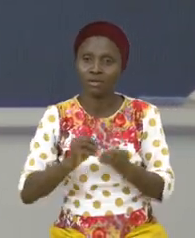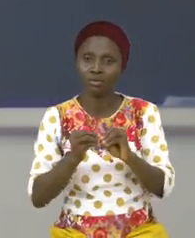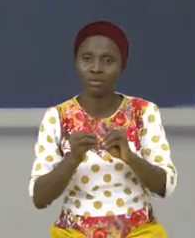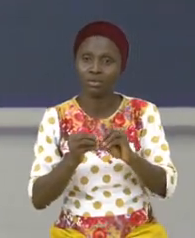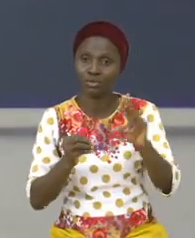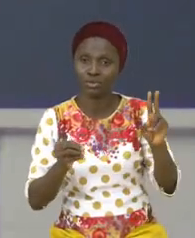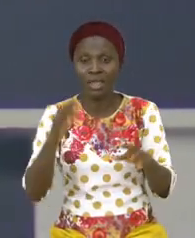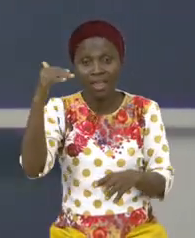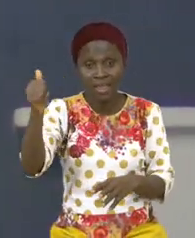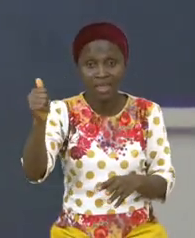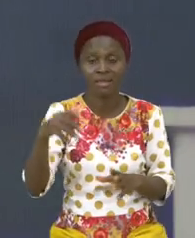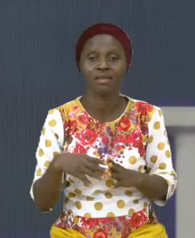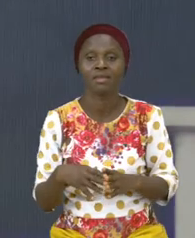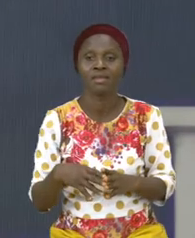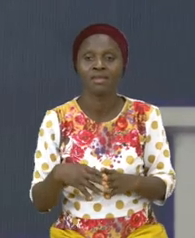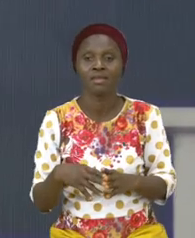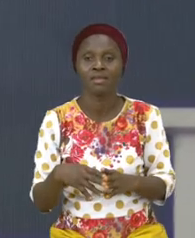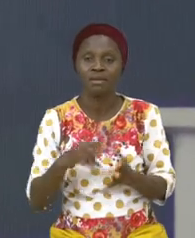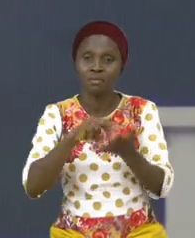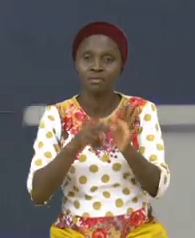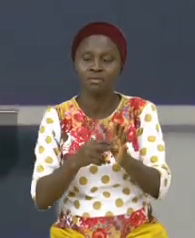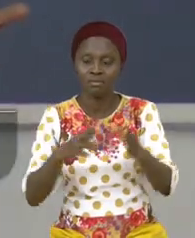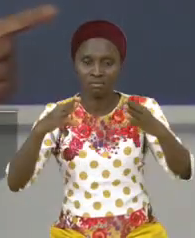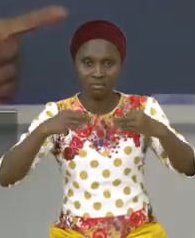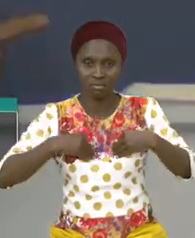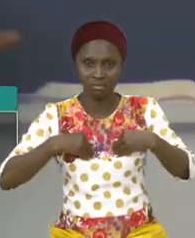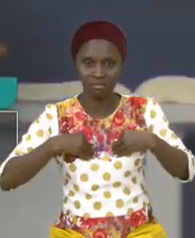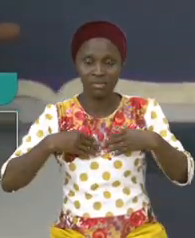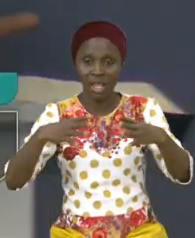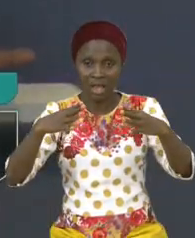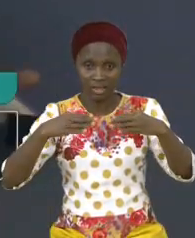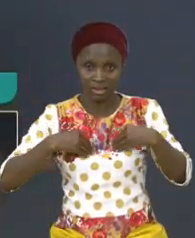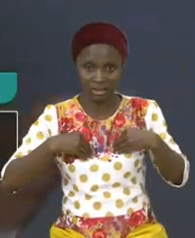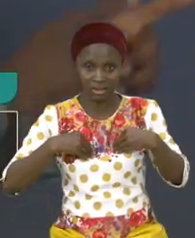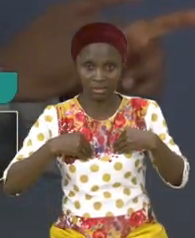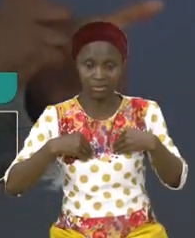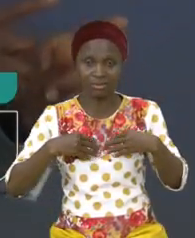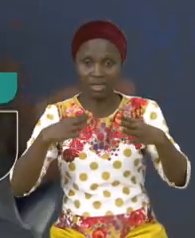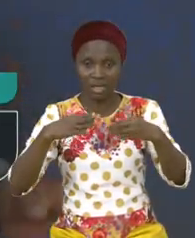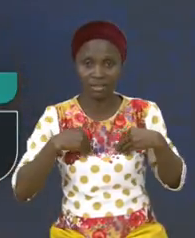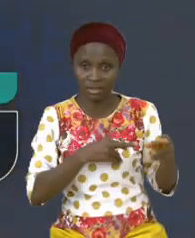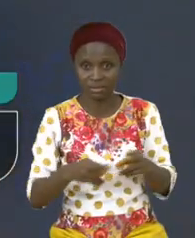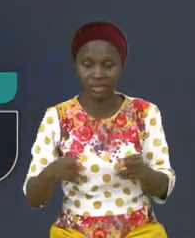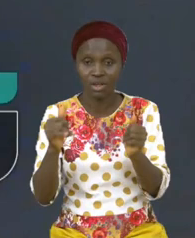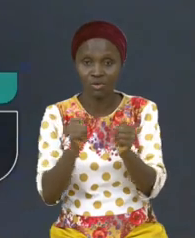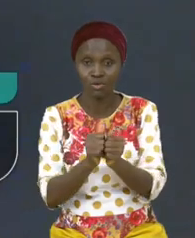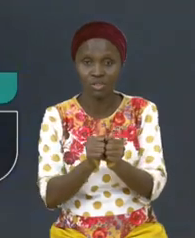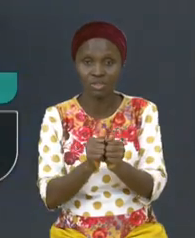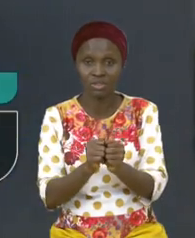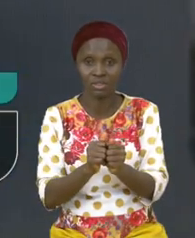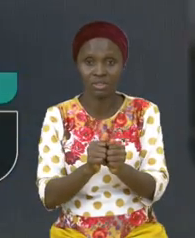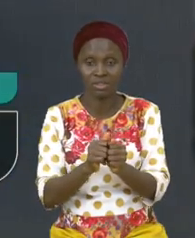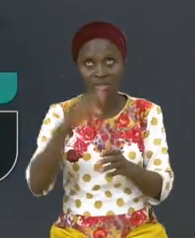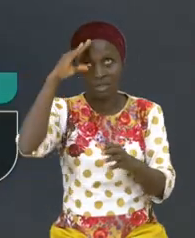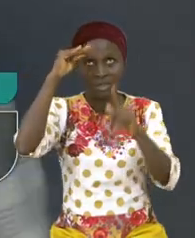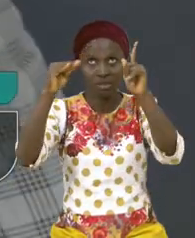A means accepted with his authority. Accepted with his